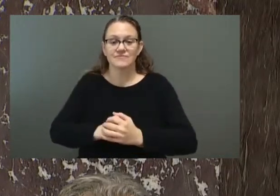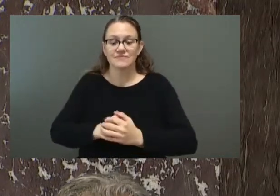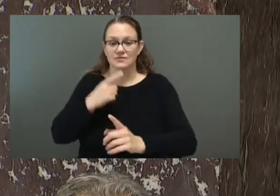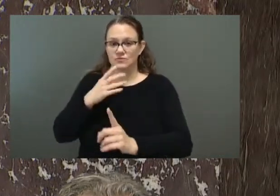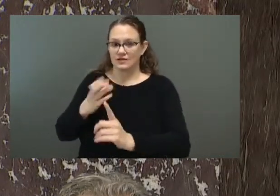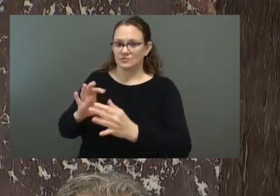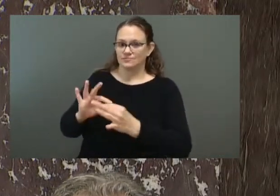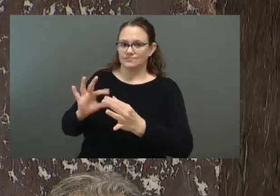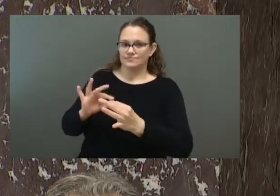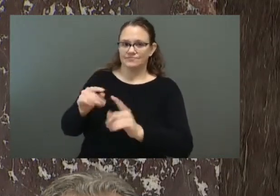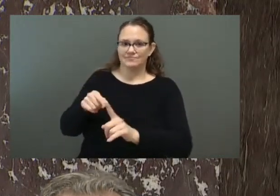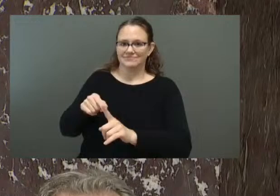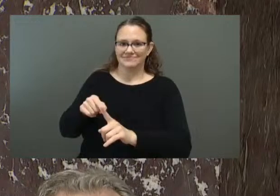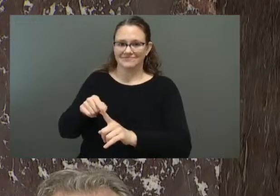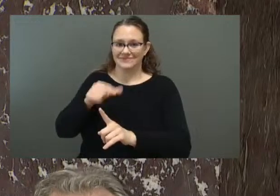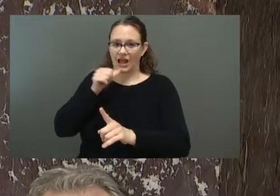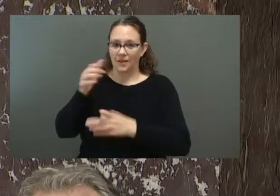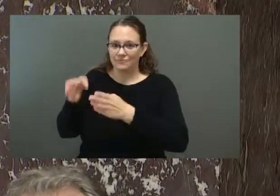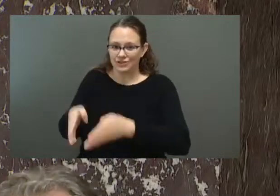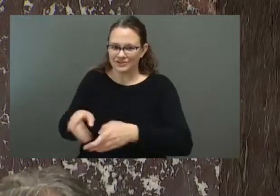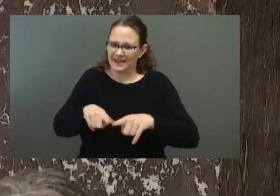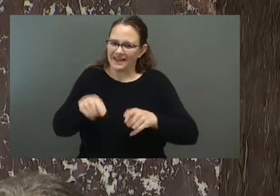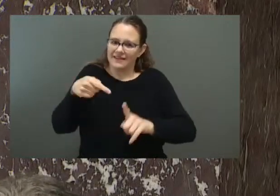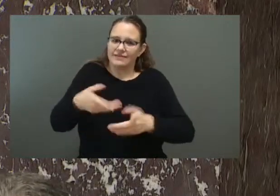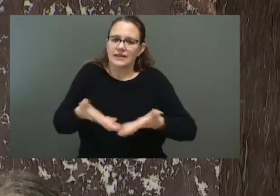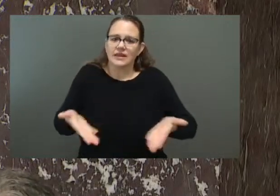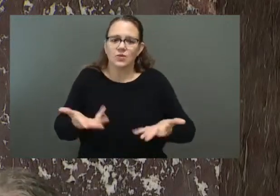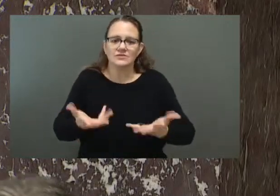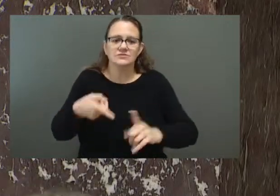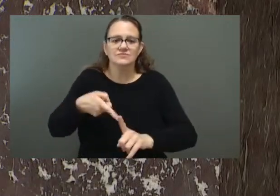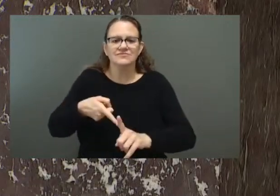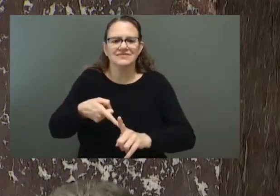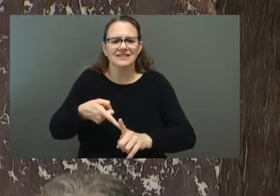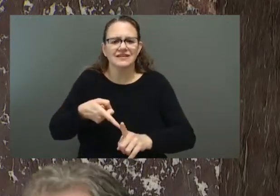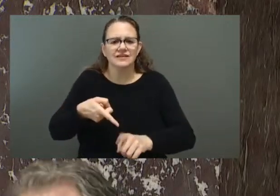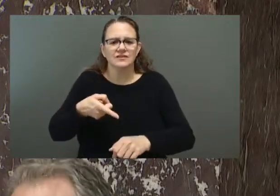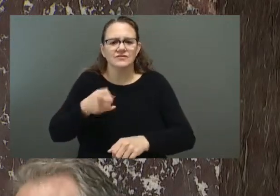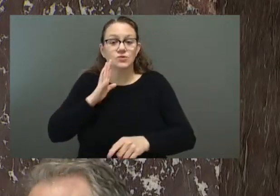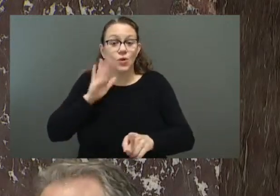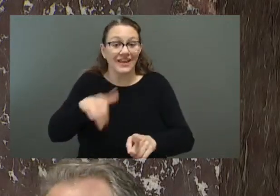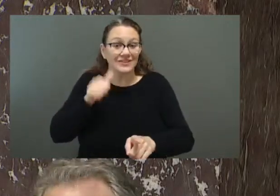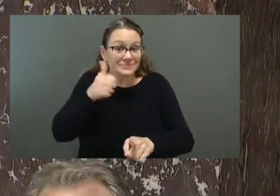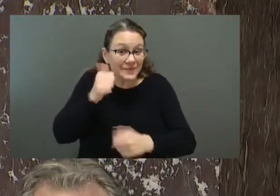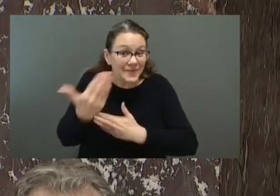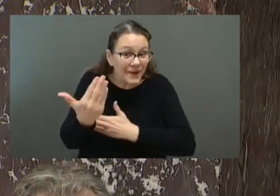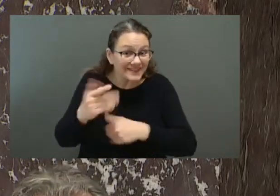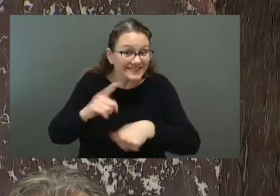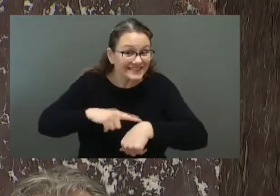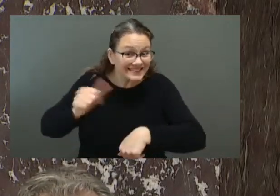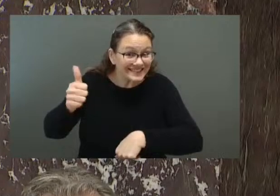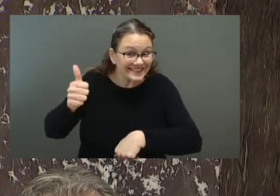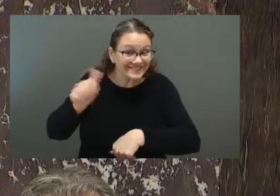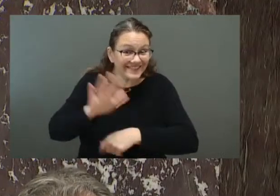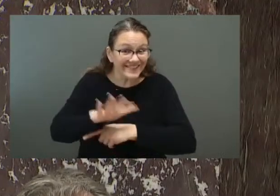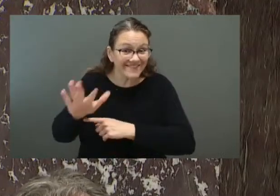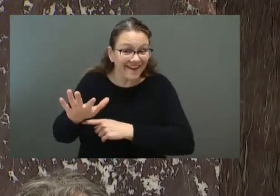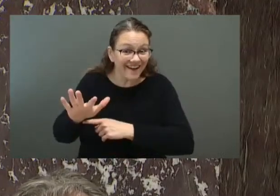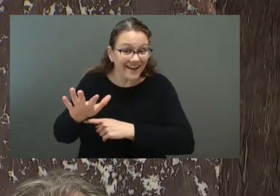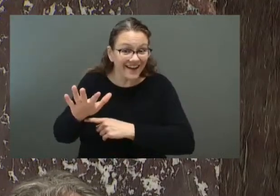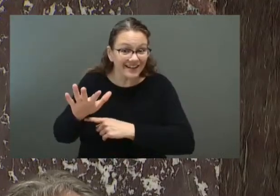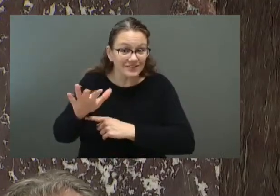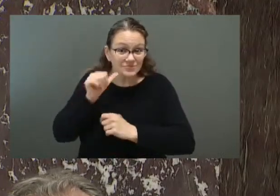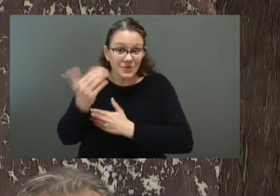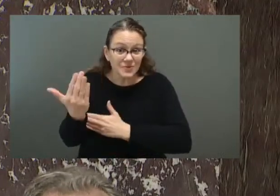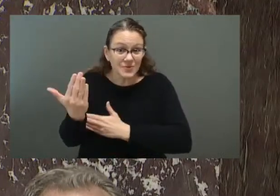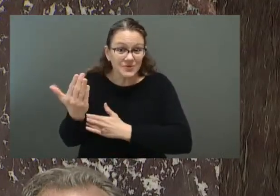an emergency alert test will be issued tomorrow morning at 10:55 a.m. Just want to give people a heads up